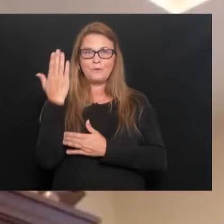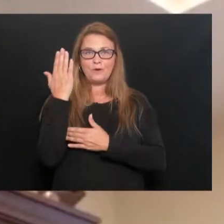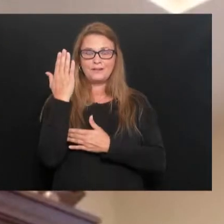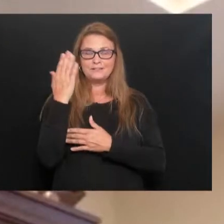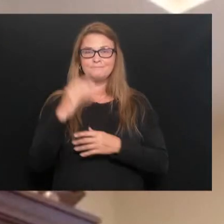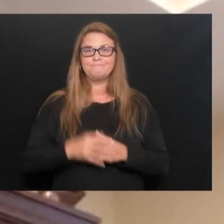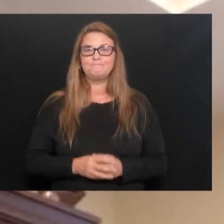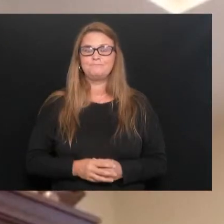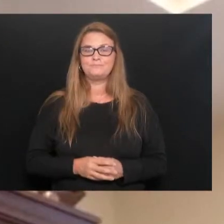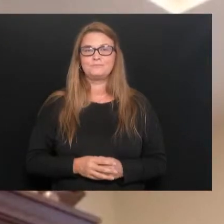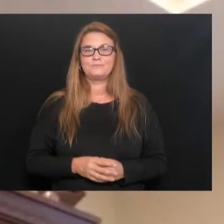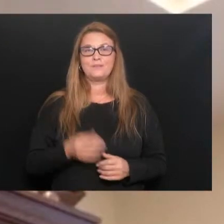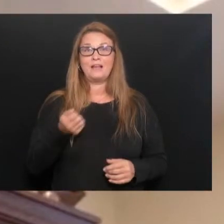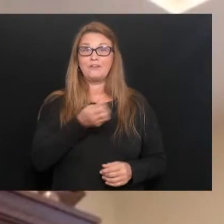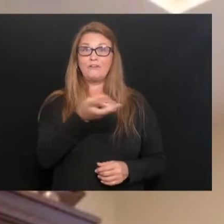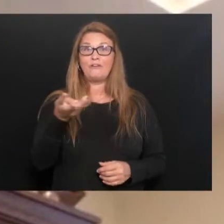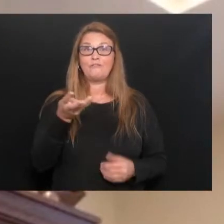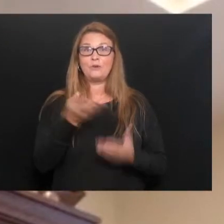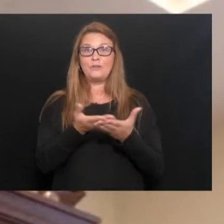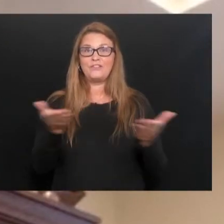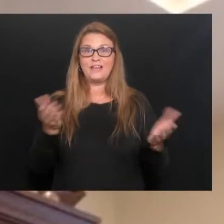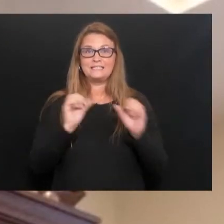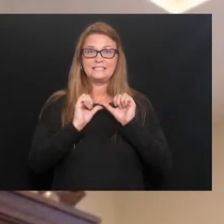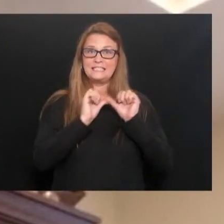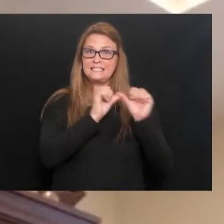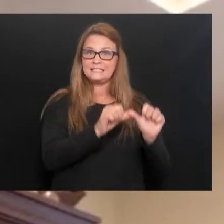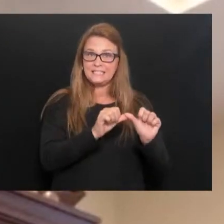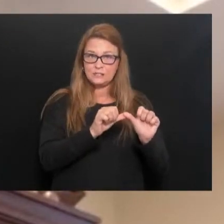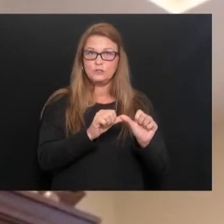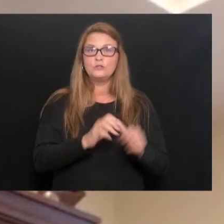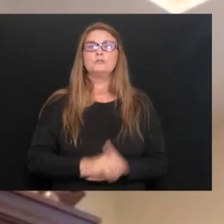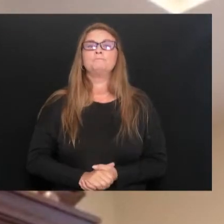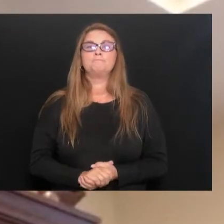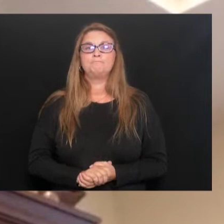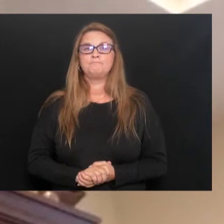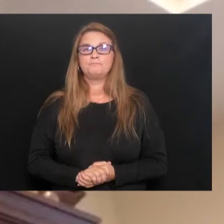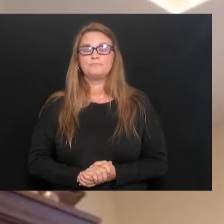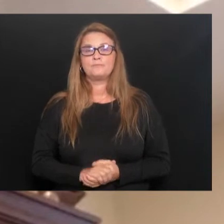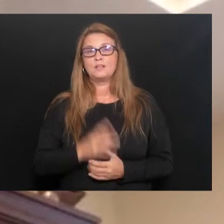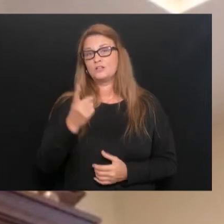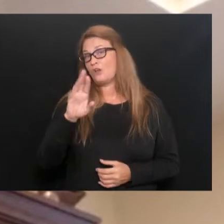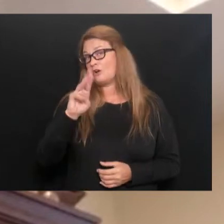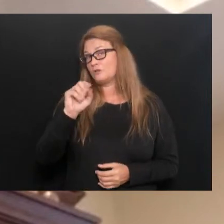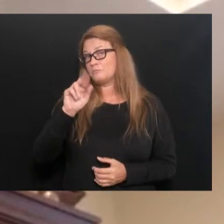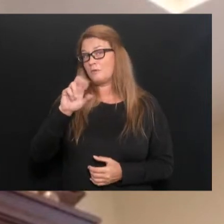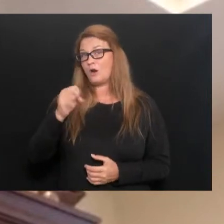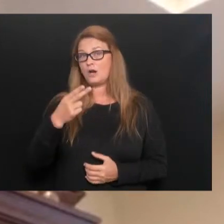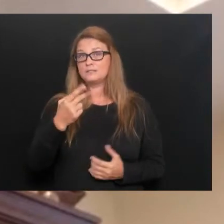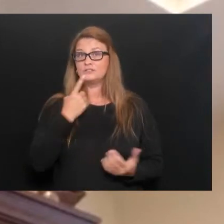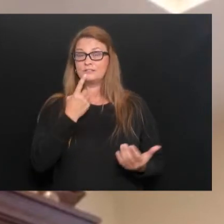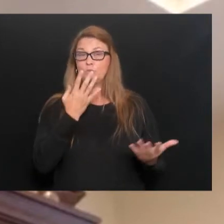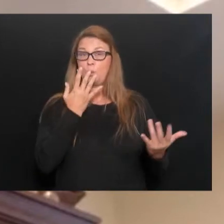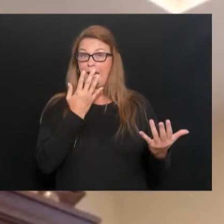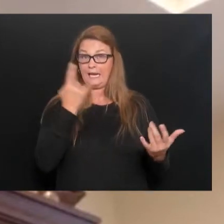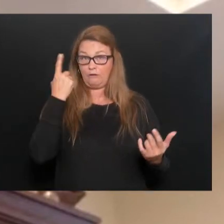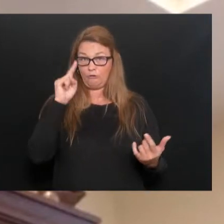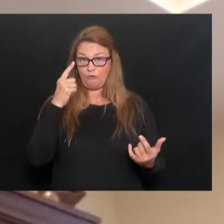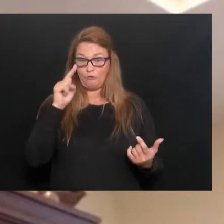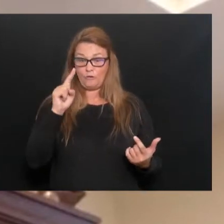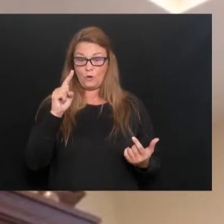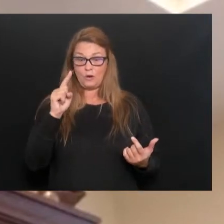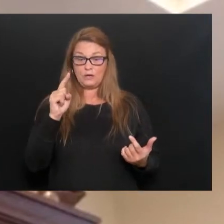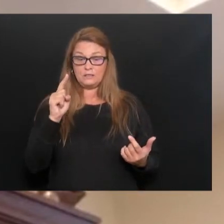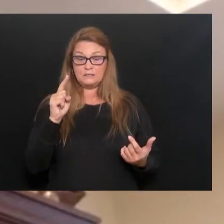Just to highlight a couple of efforts that continue to go on. As Dr. Marsh pointed out, we are waiting for updated